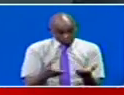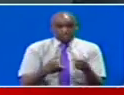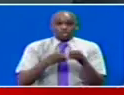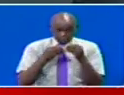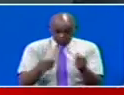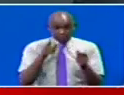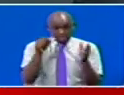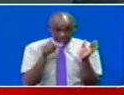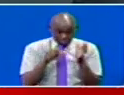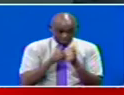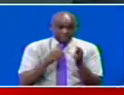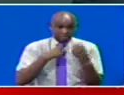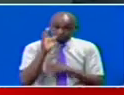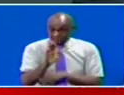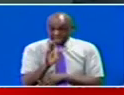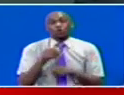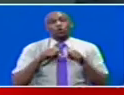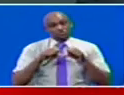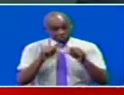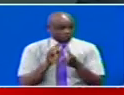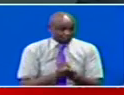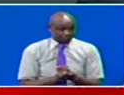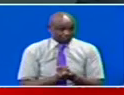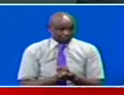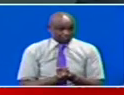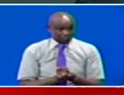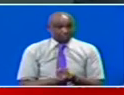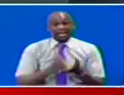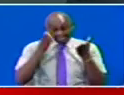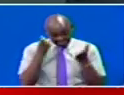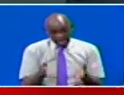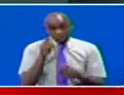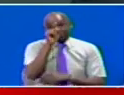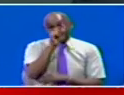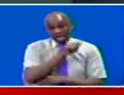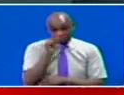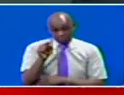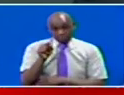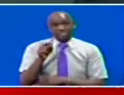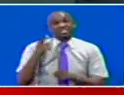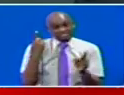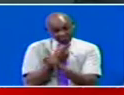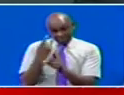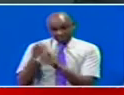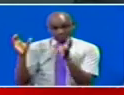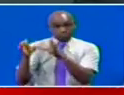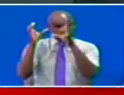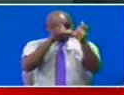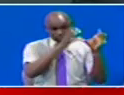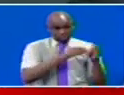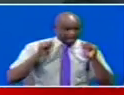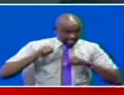the industrial action have been ongoing, now, therefore, the parties resolve and